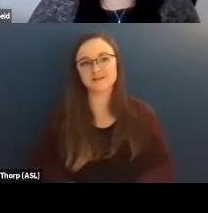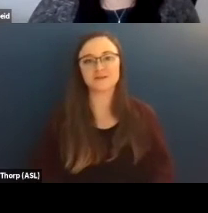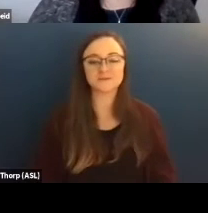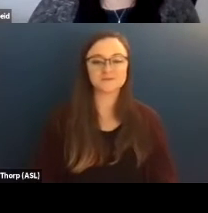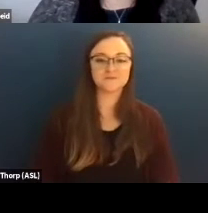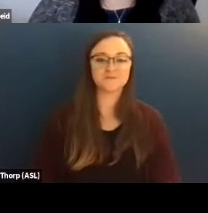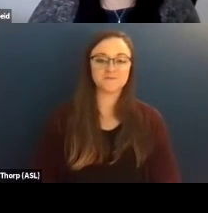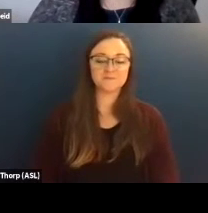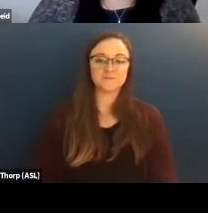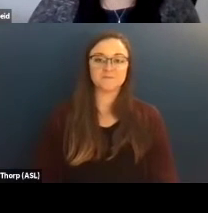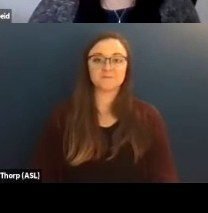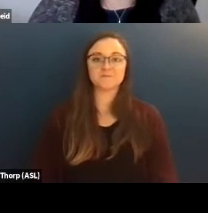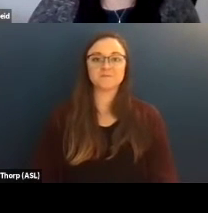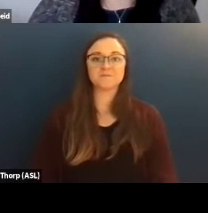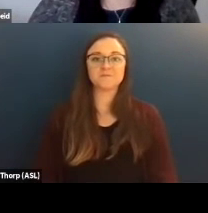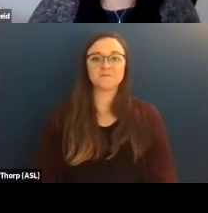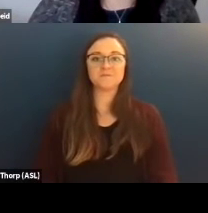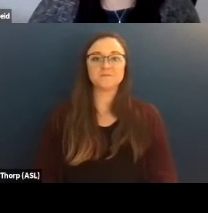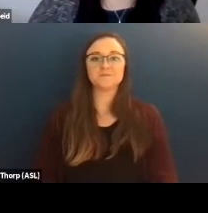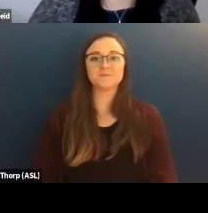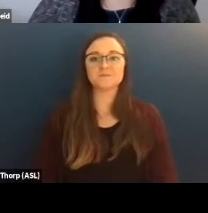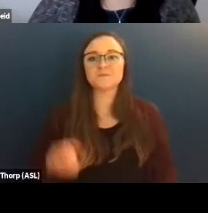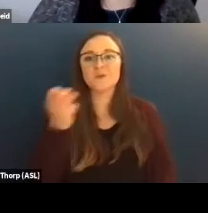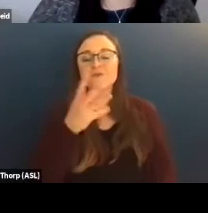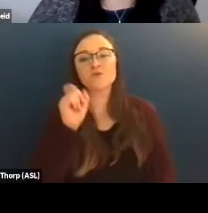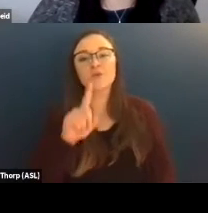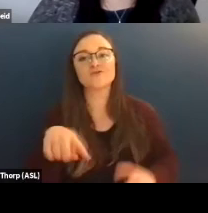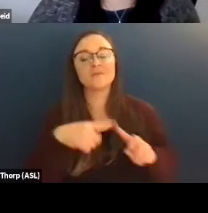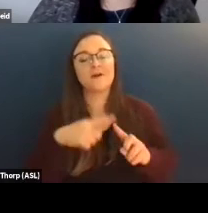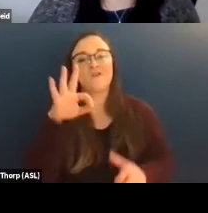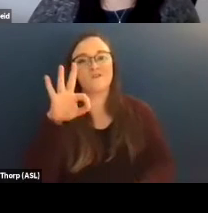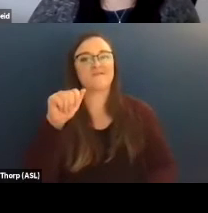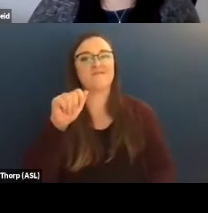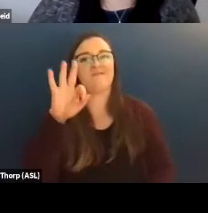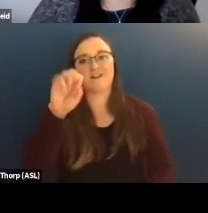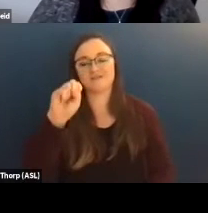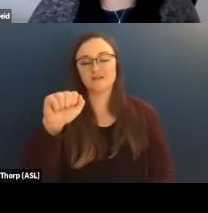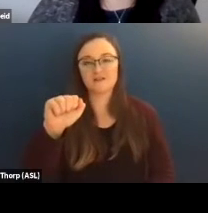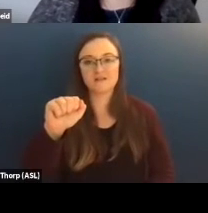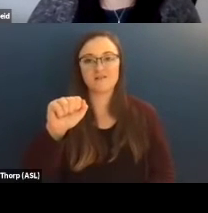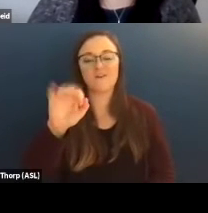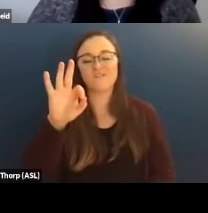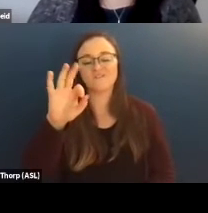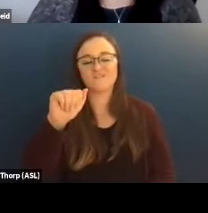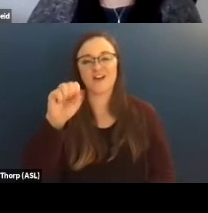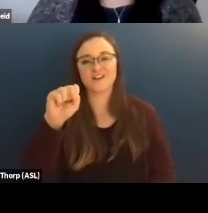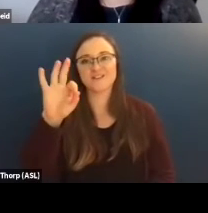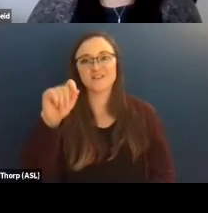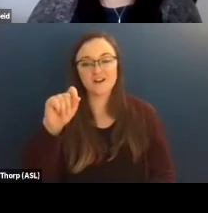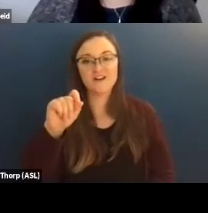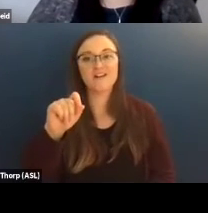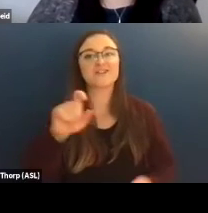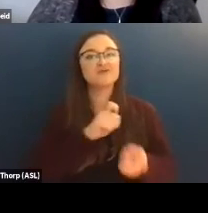you. There's are a couple of questions about the FAFSA and changes due to COVID. So perhaps the